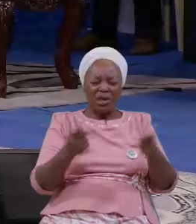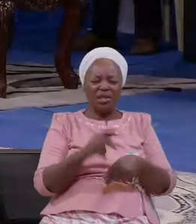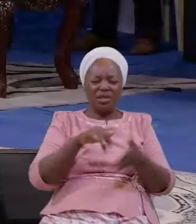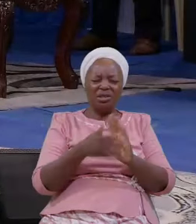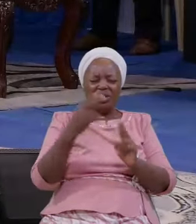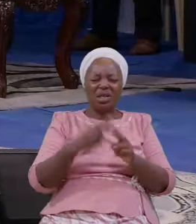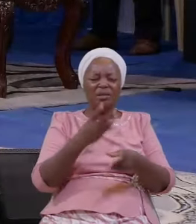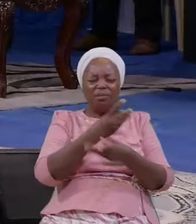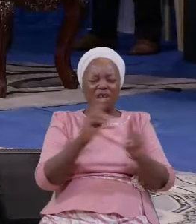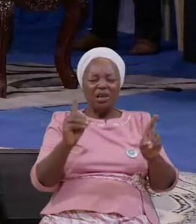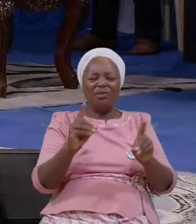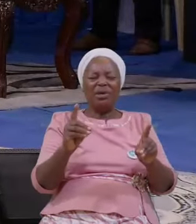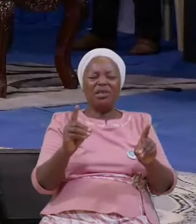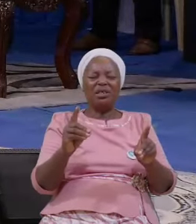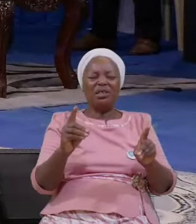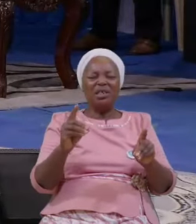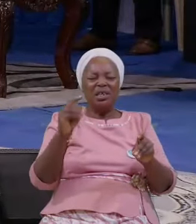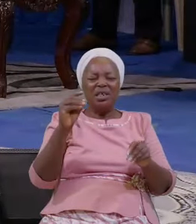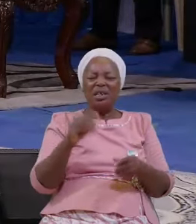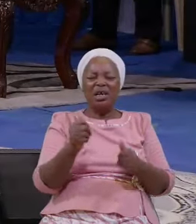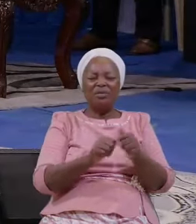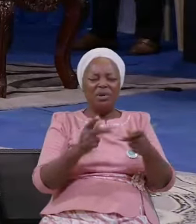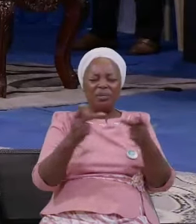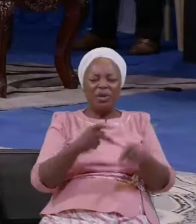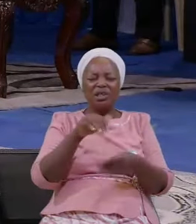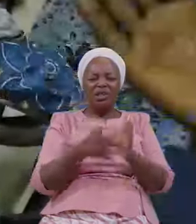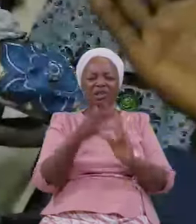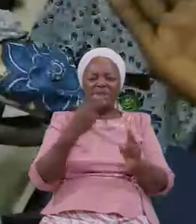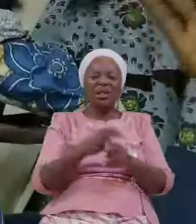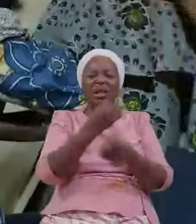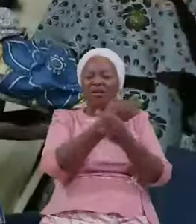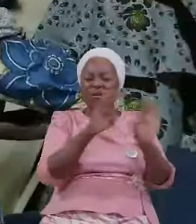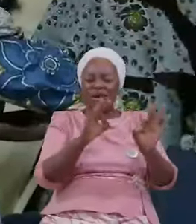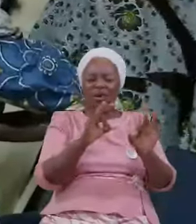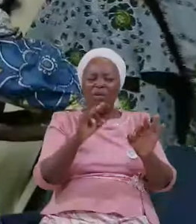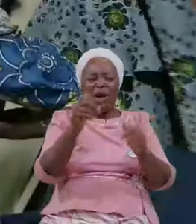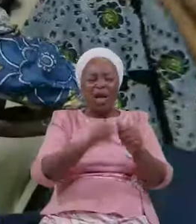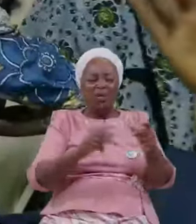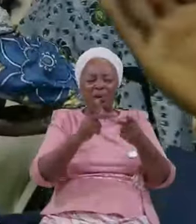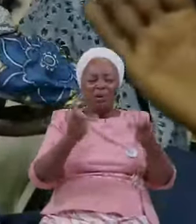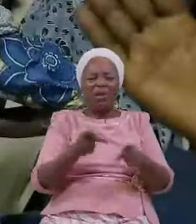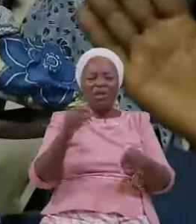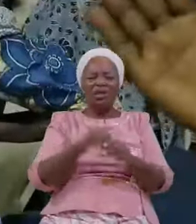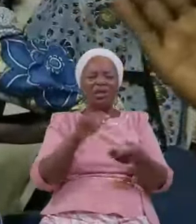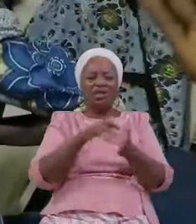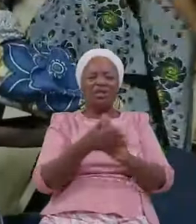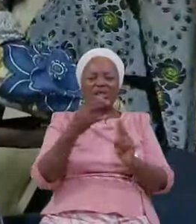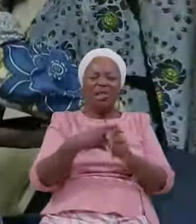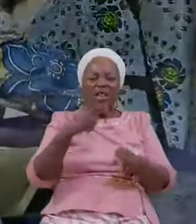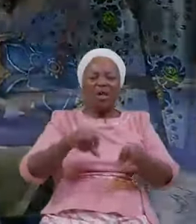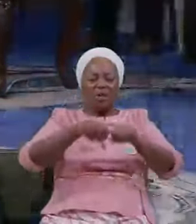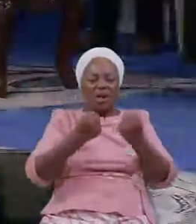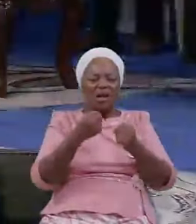Deliverance everywhere. Freedom everywhere. The breaking of every